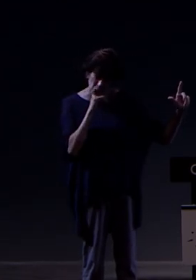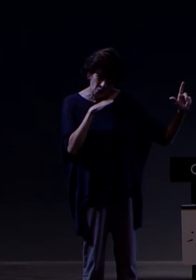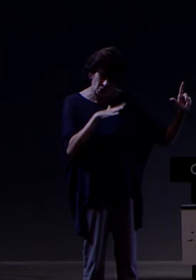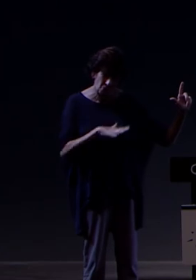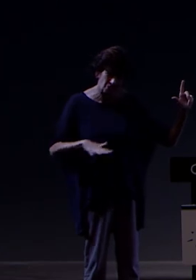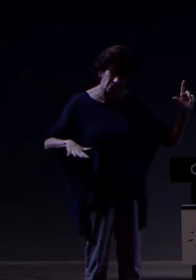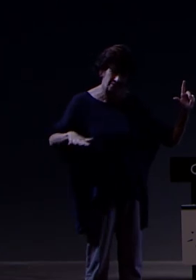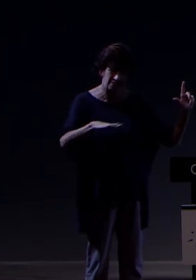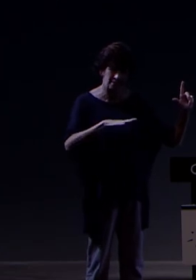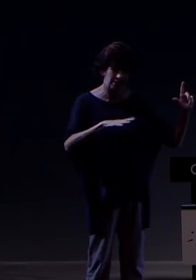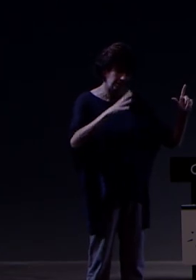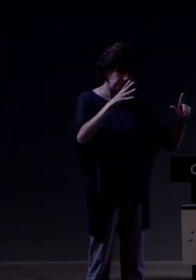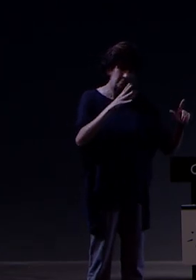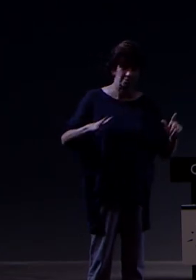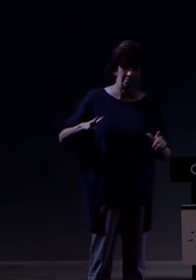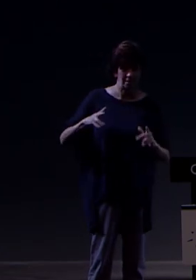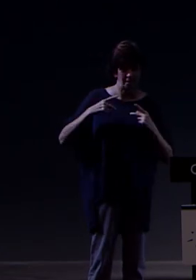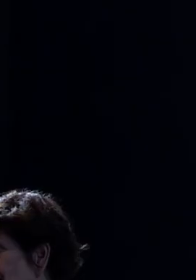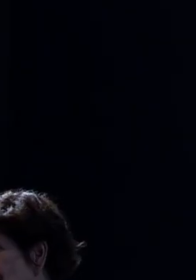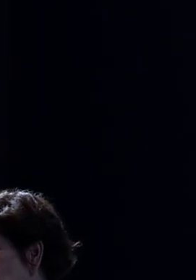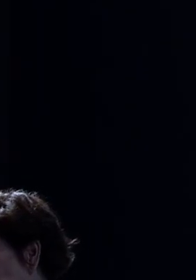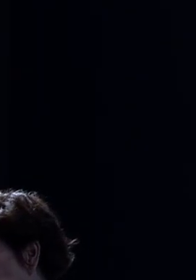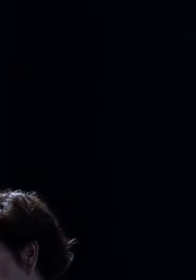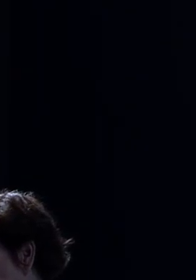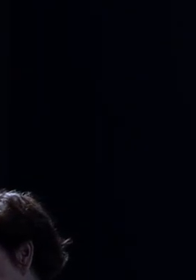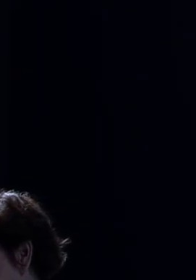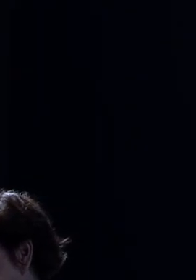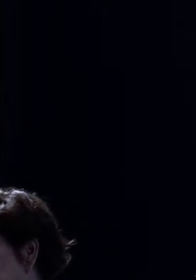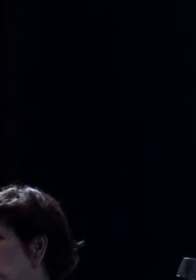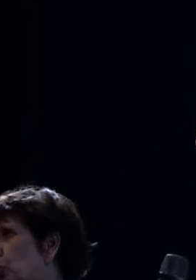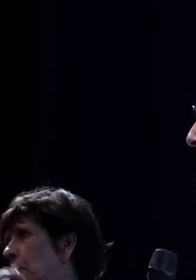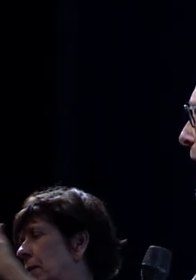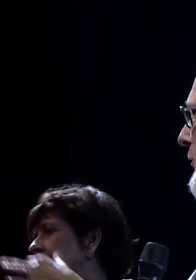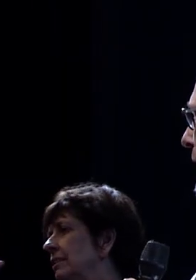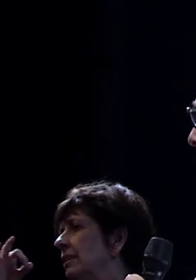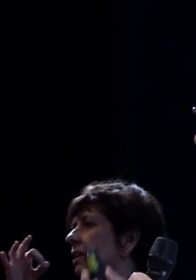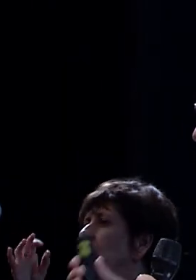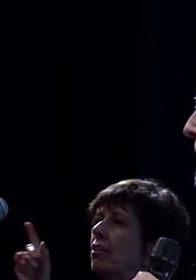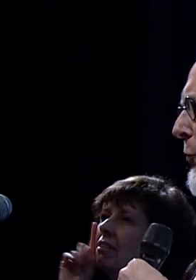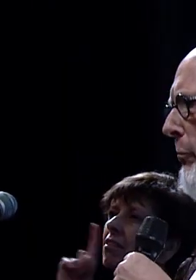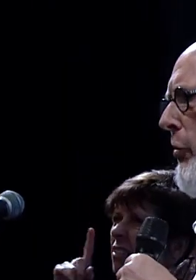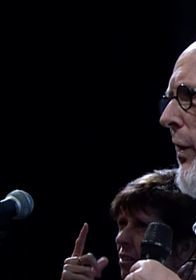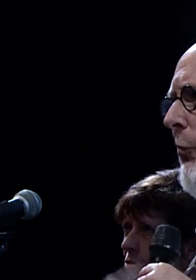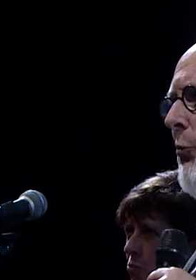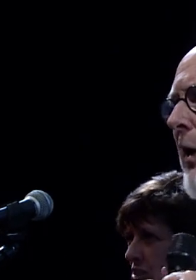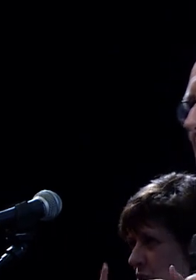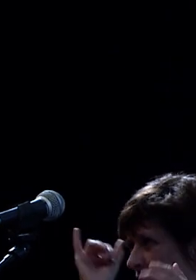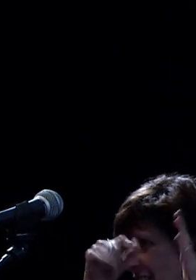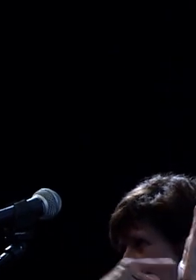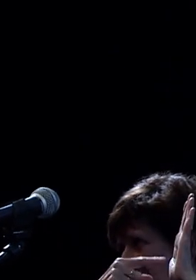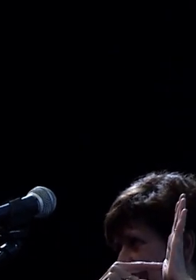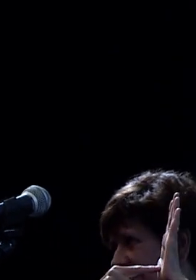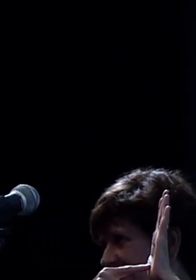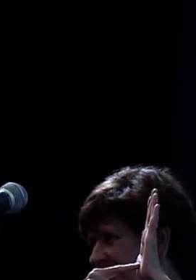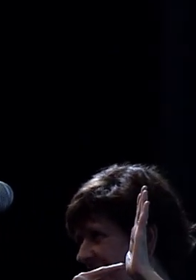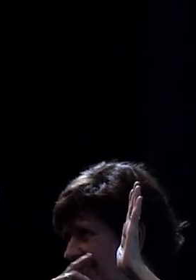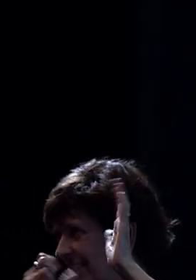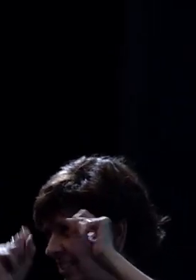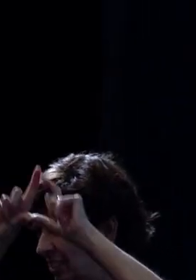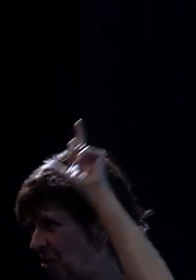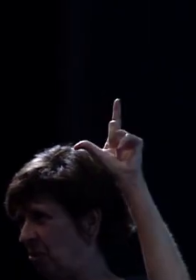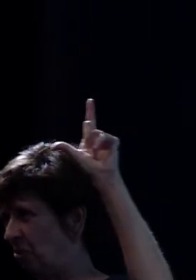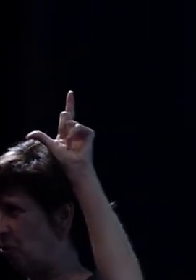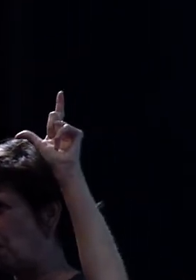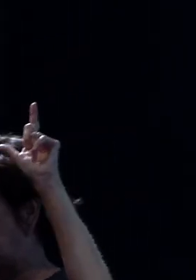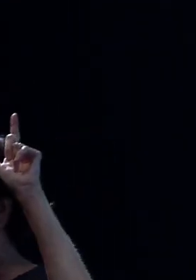space, when you devalue the world, this is what comes with it. So you replace it with its representation, and this is what Magritte was warning about. So finally,